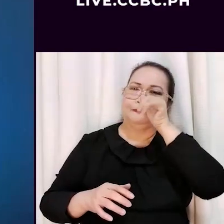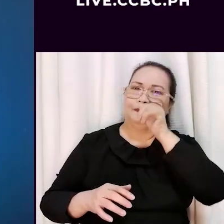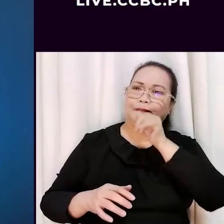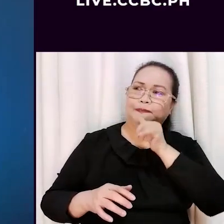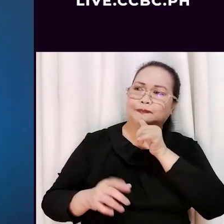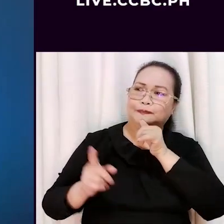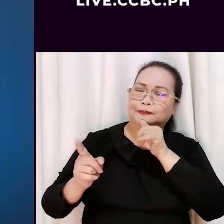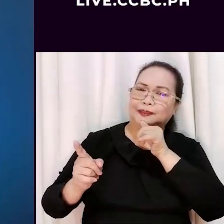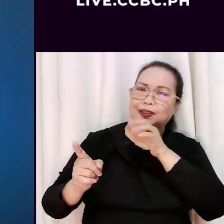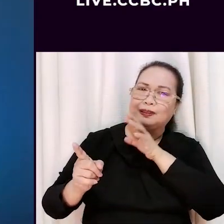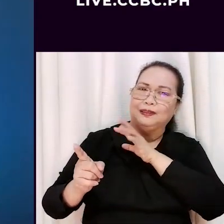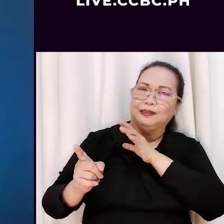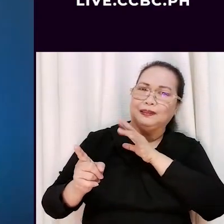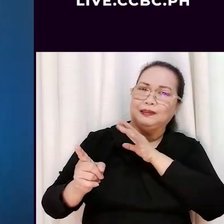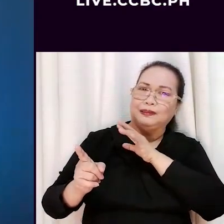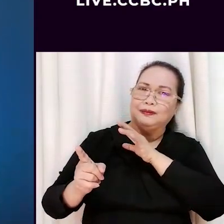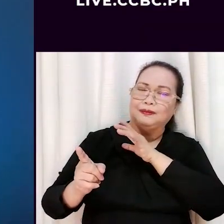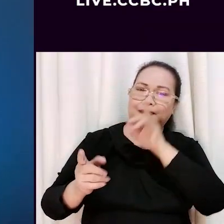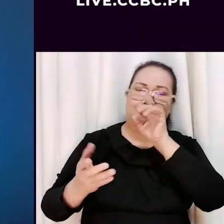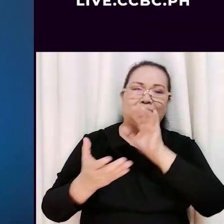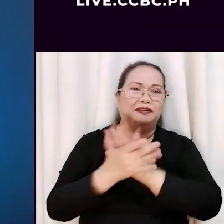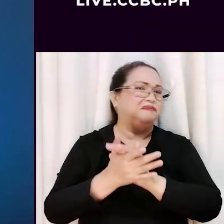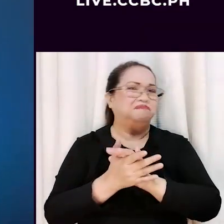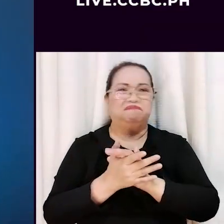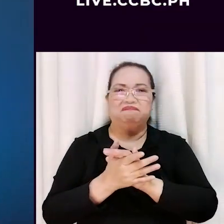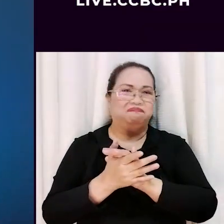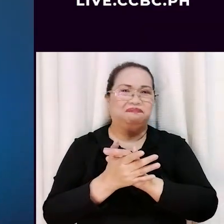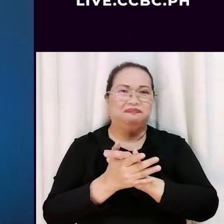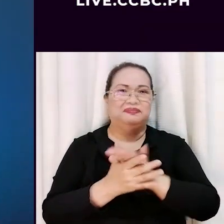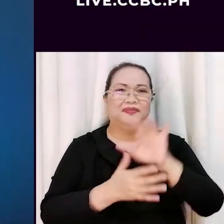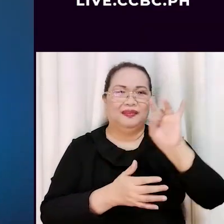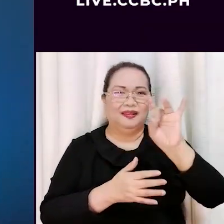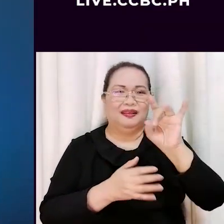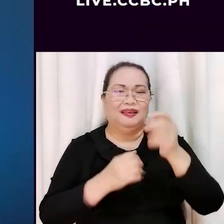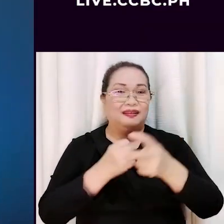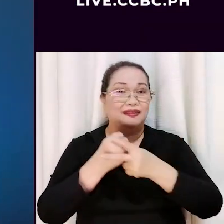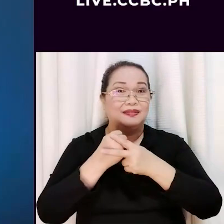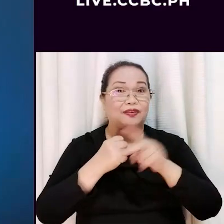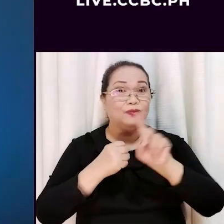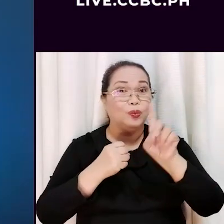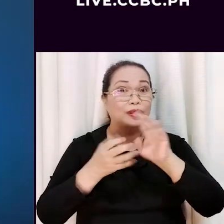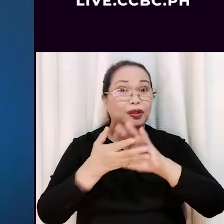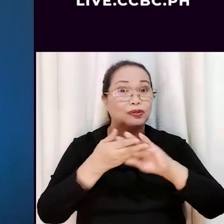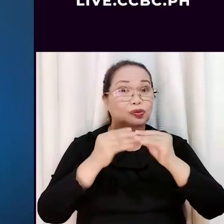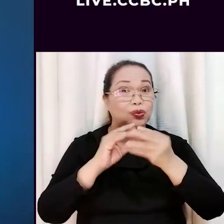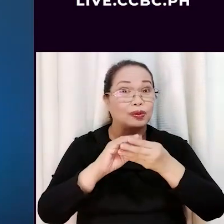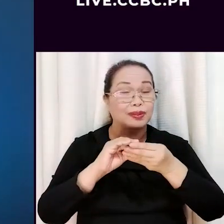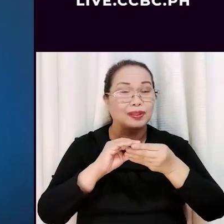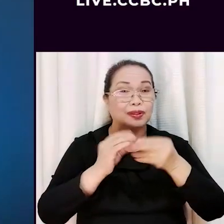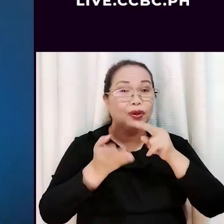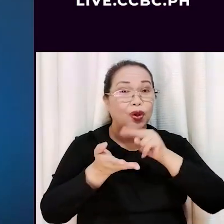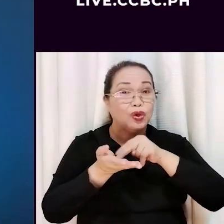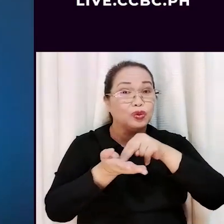were saved. But then, what do we find in that story? In that story, through